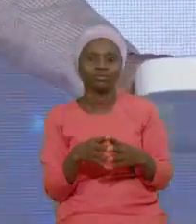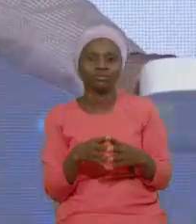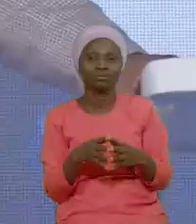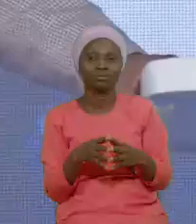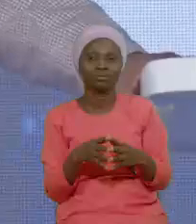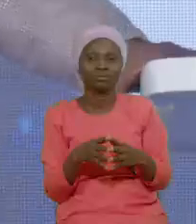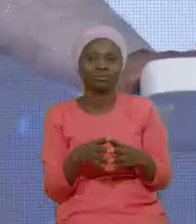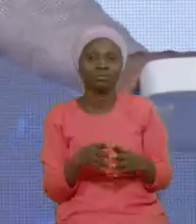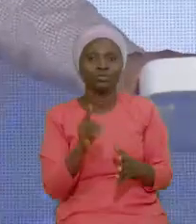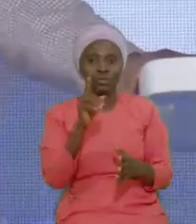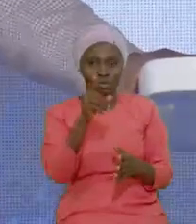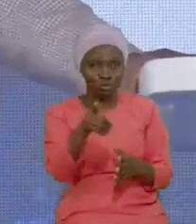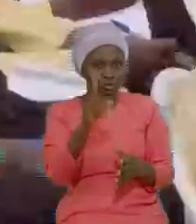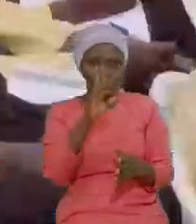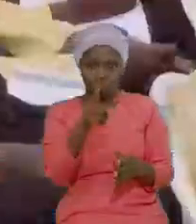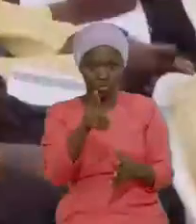You are not a failure.